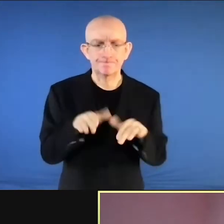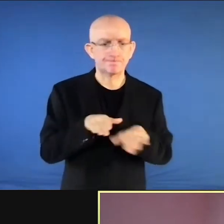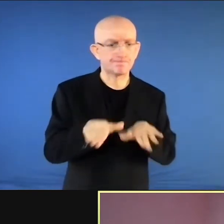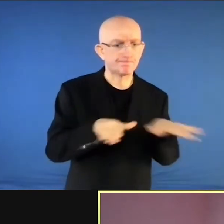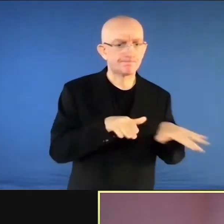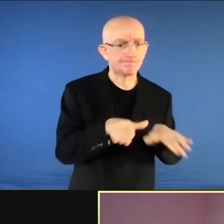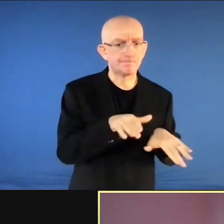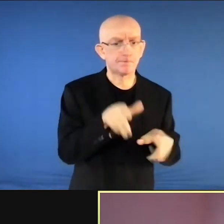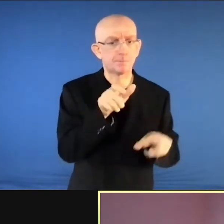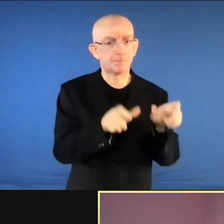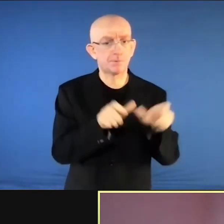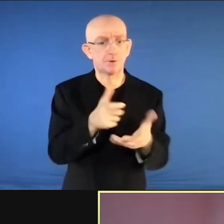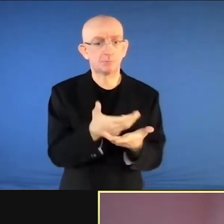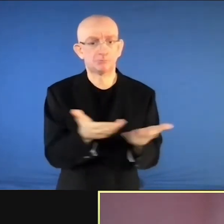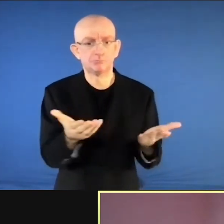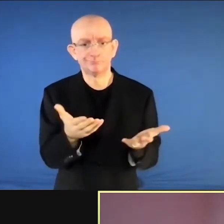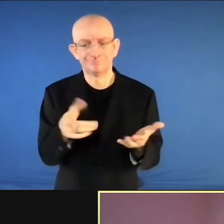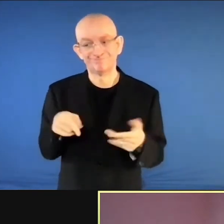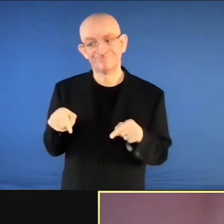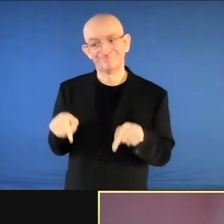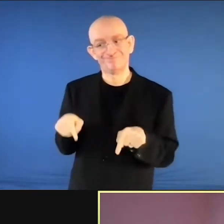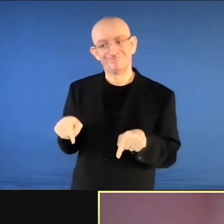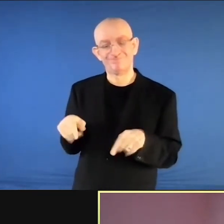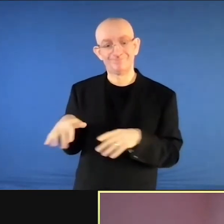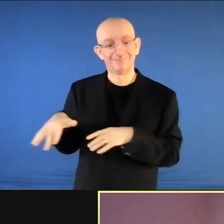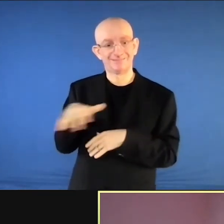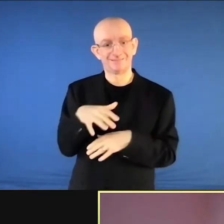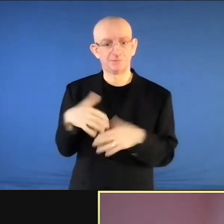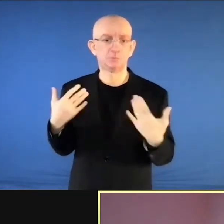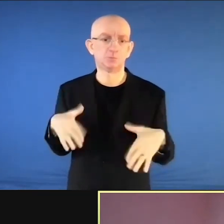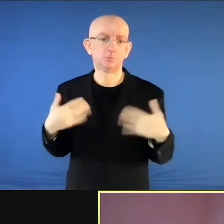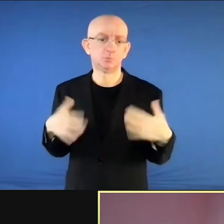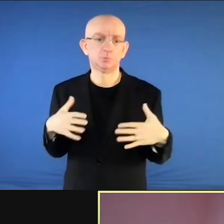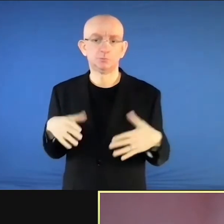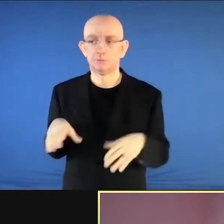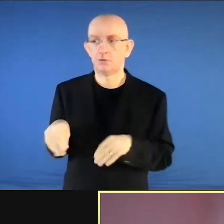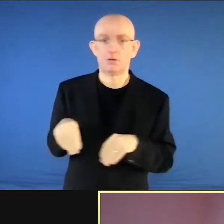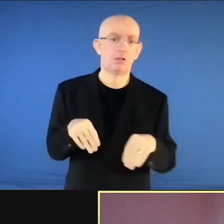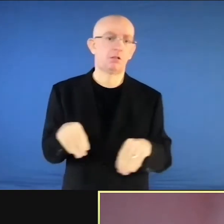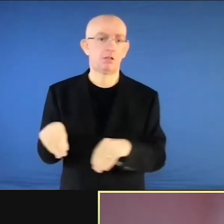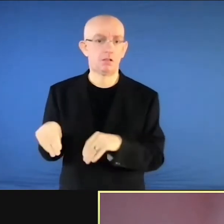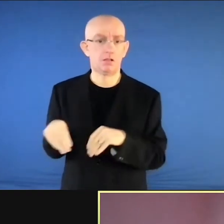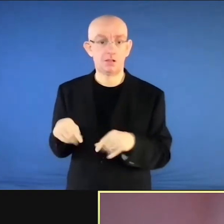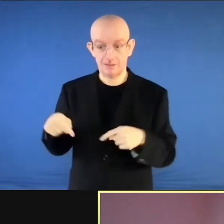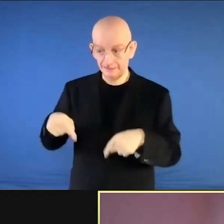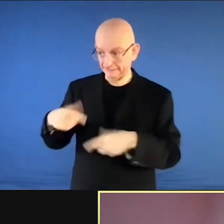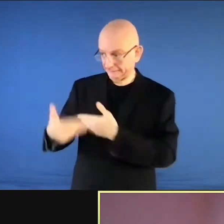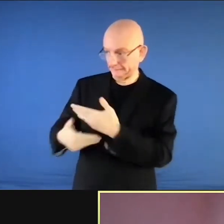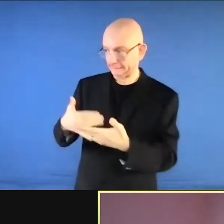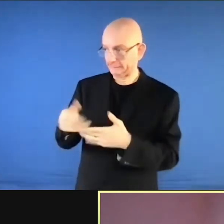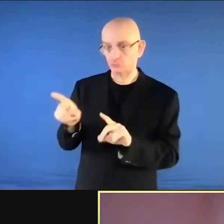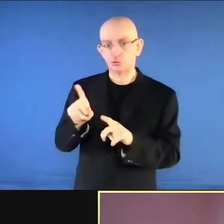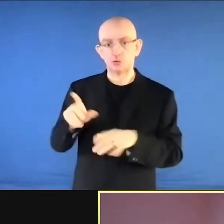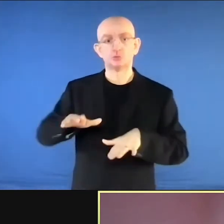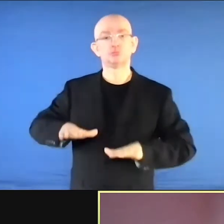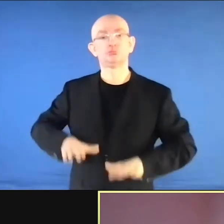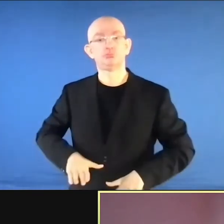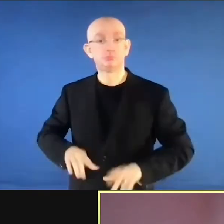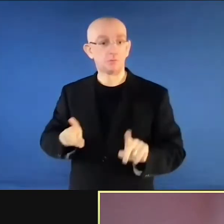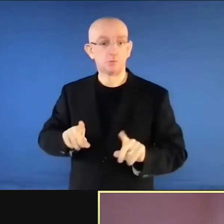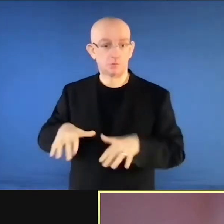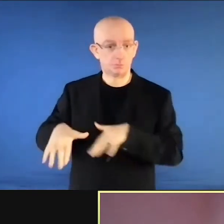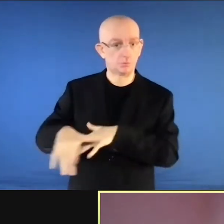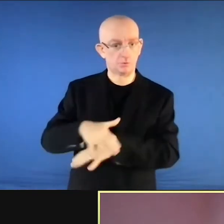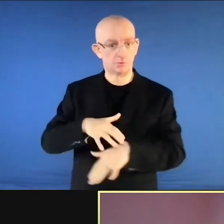active displacement. Again, we can't stress enough the fact that care needs to be the